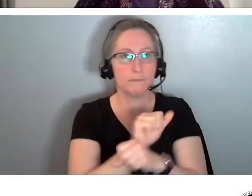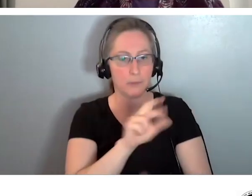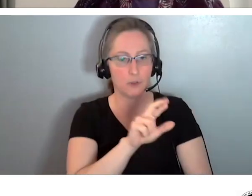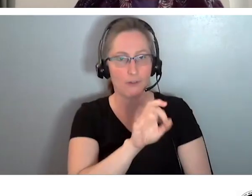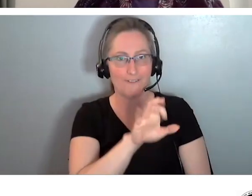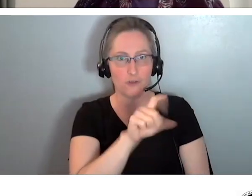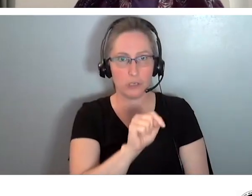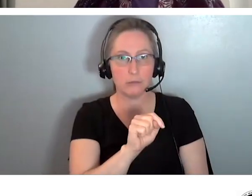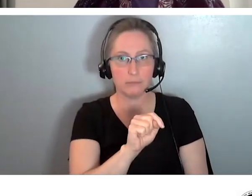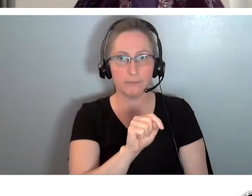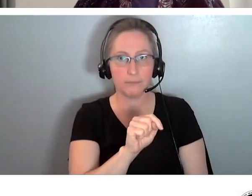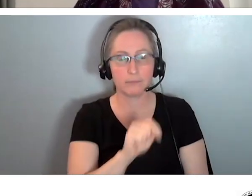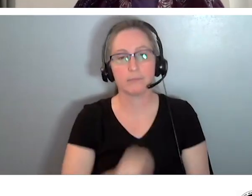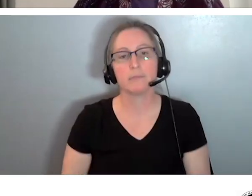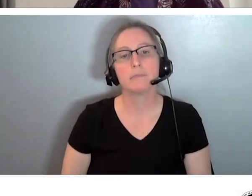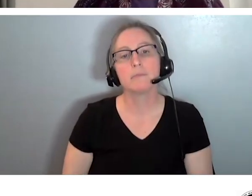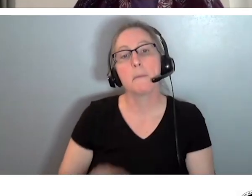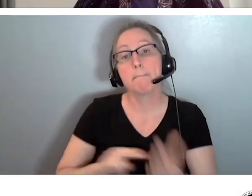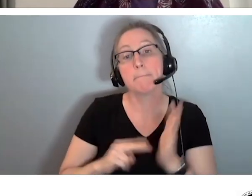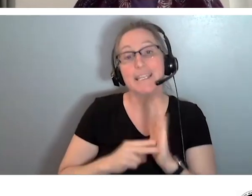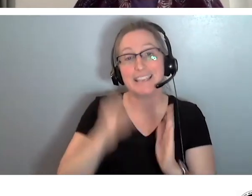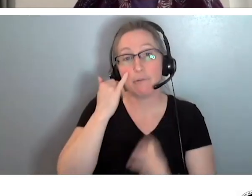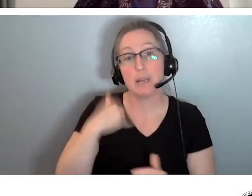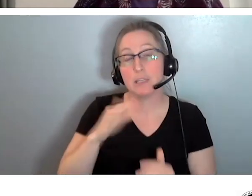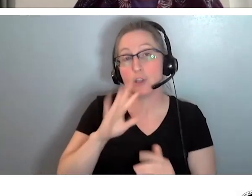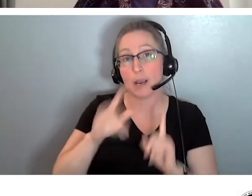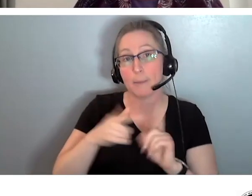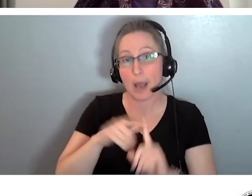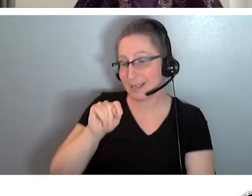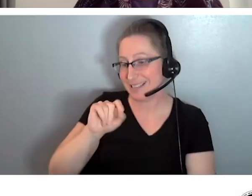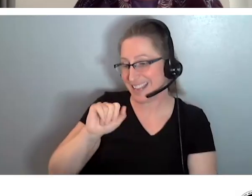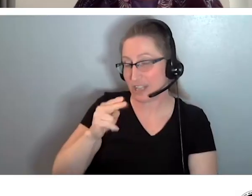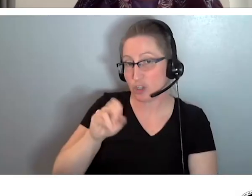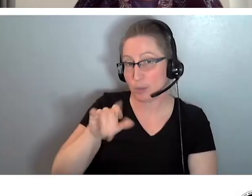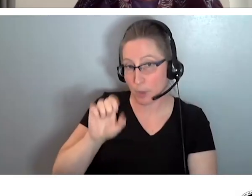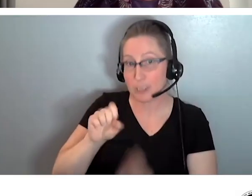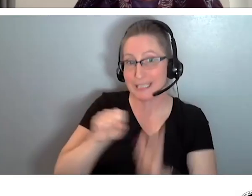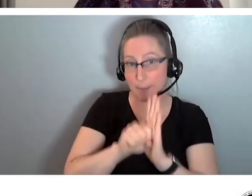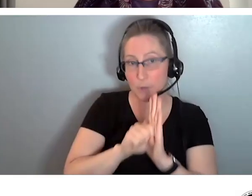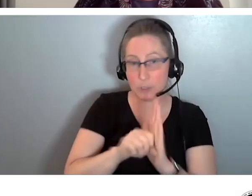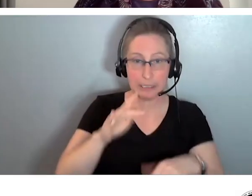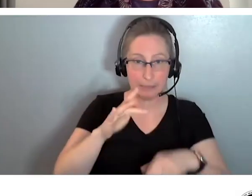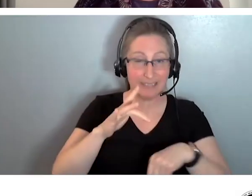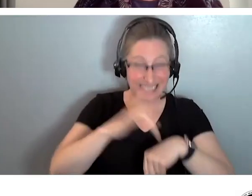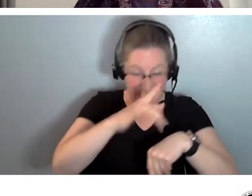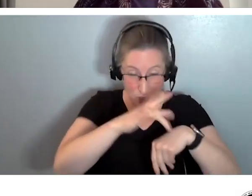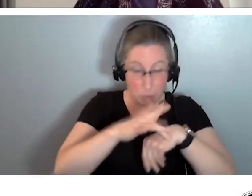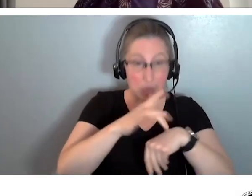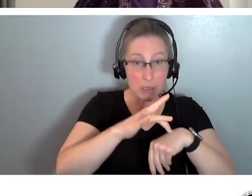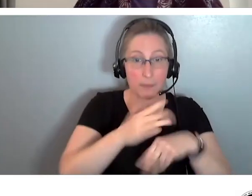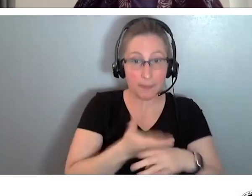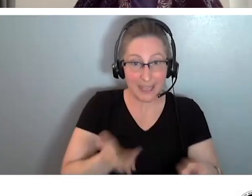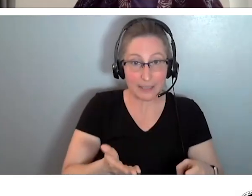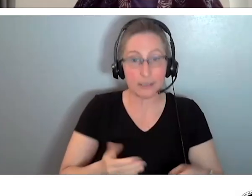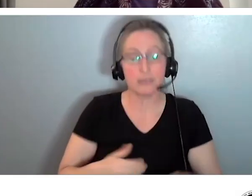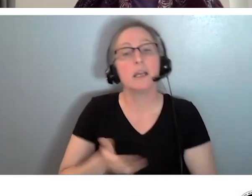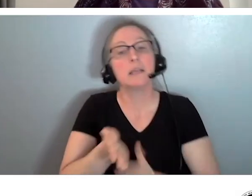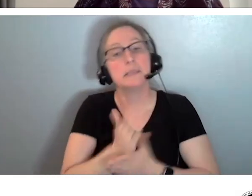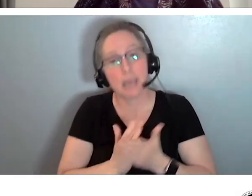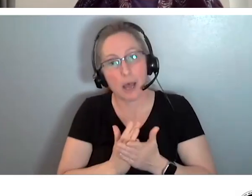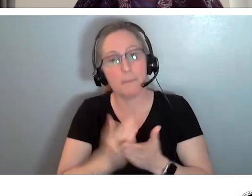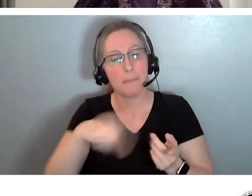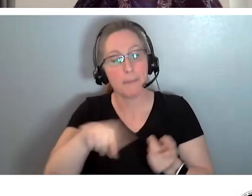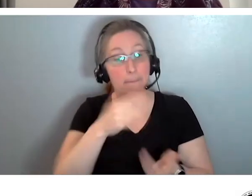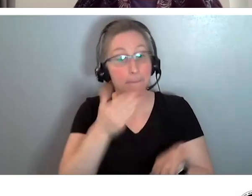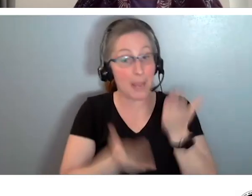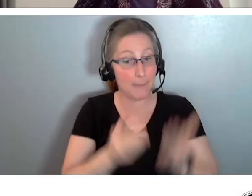that it represents. Therefore, when we talk about tangible symbols, including the commercially produced sets, some of them may